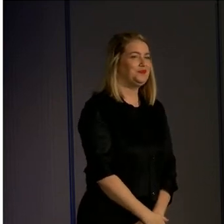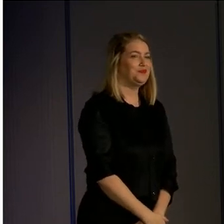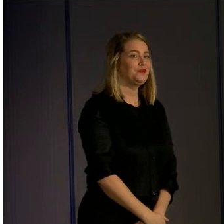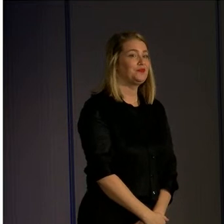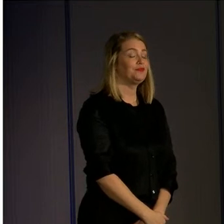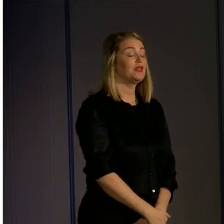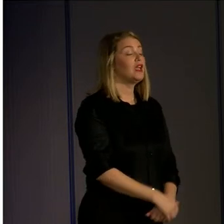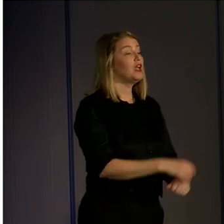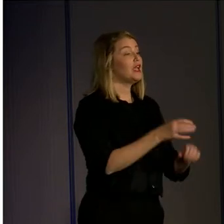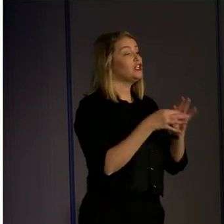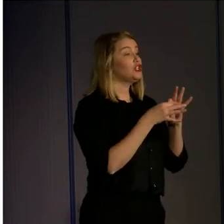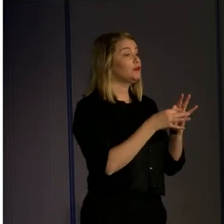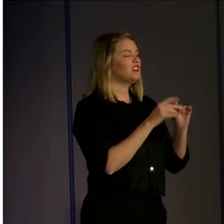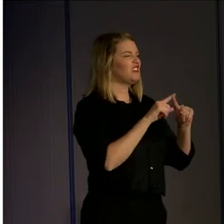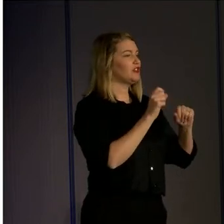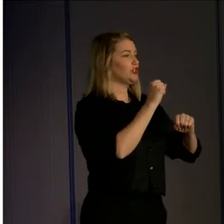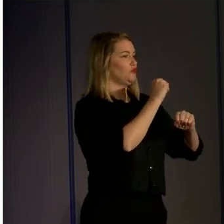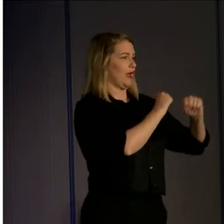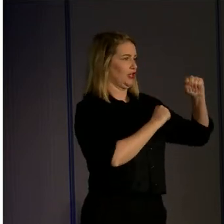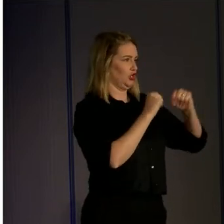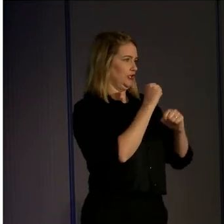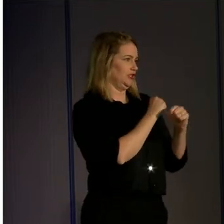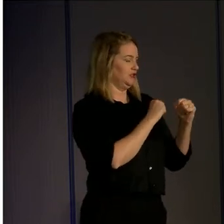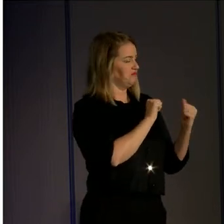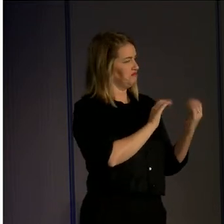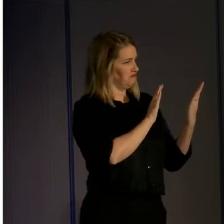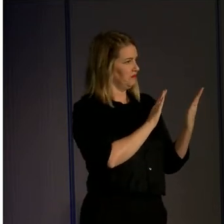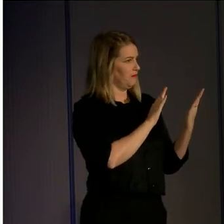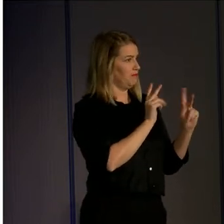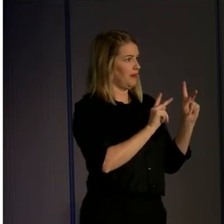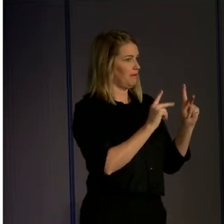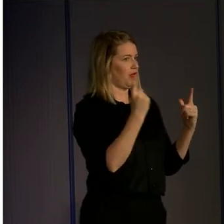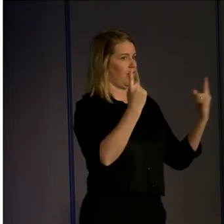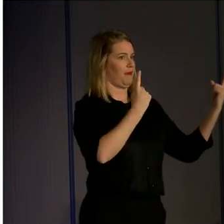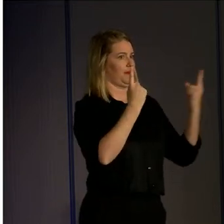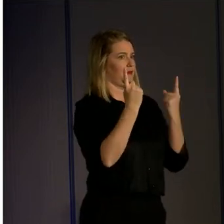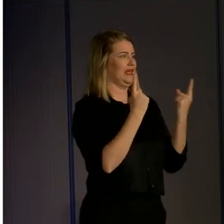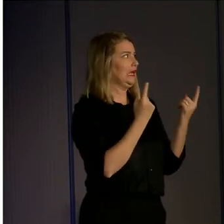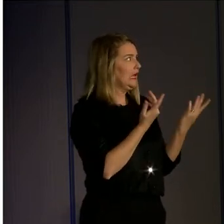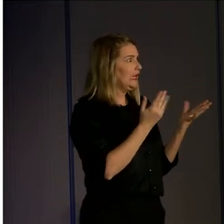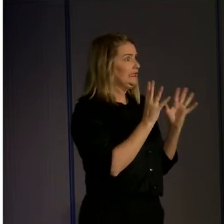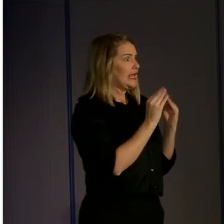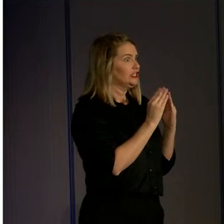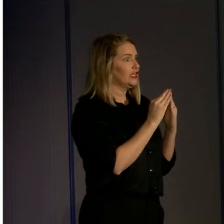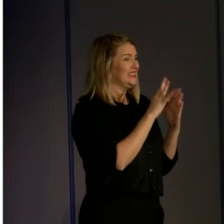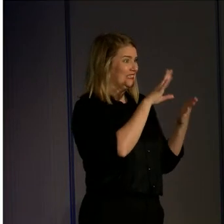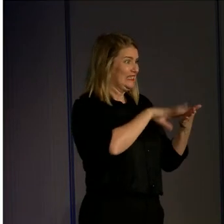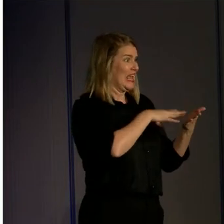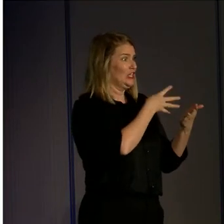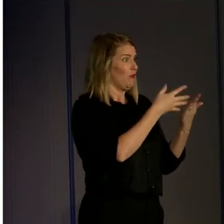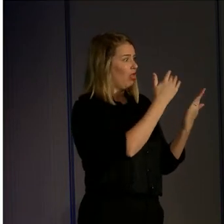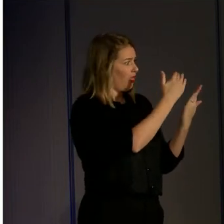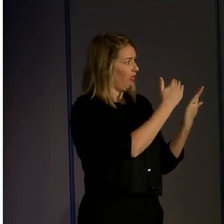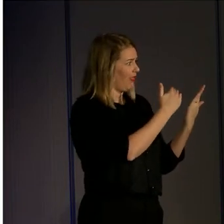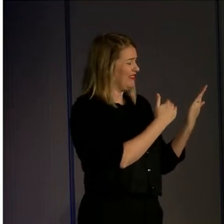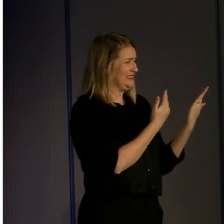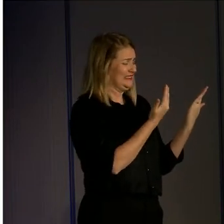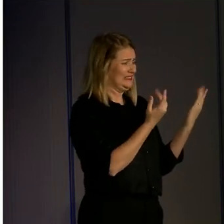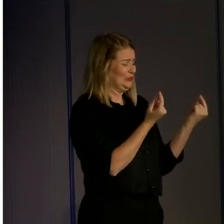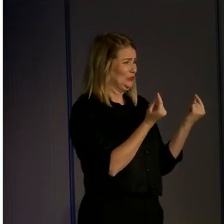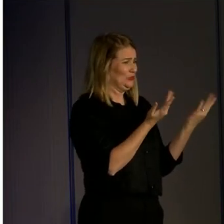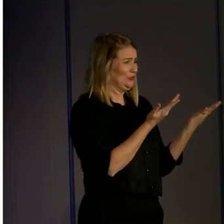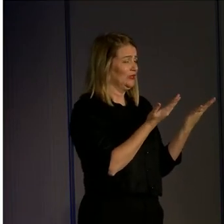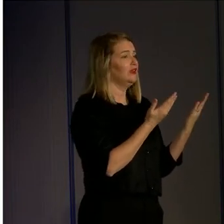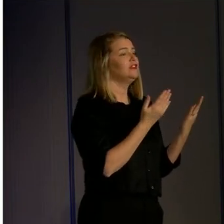In terms of strategies, because people often come to me and they go like, there's so many sessions and so many, like, how do I do this? So a